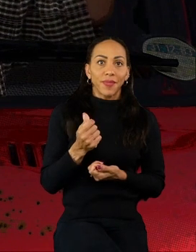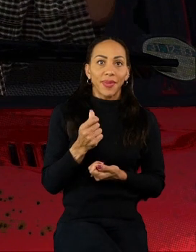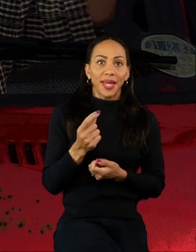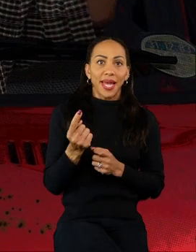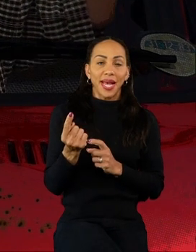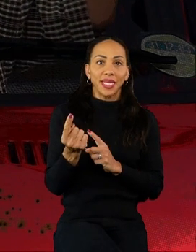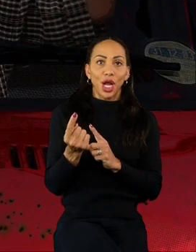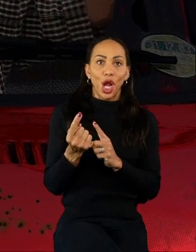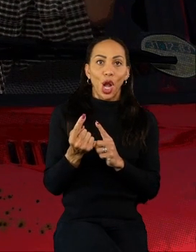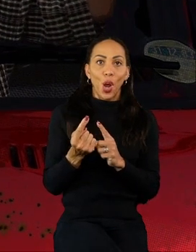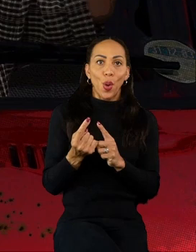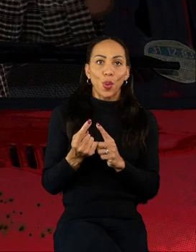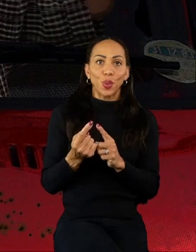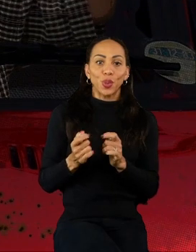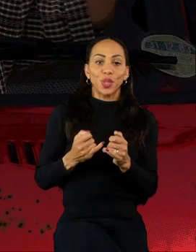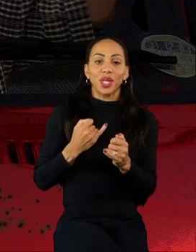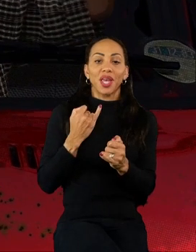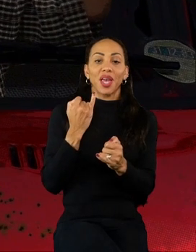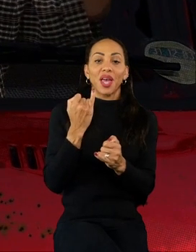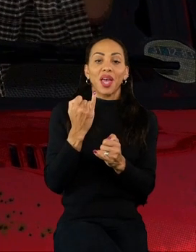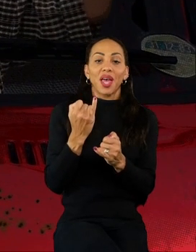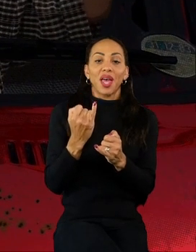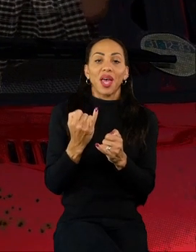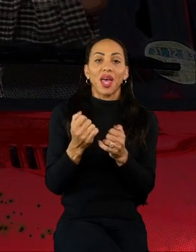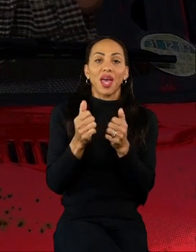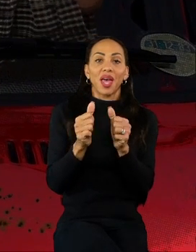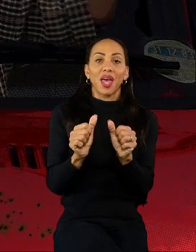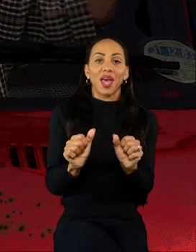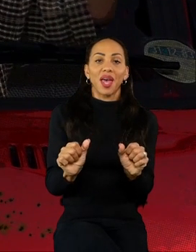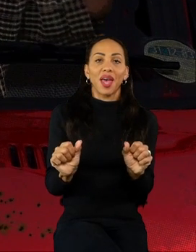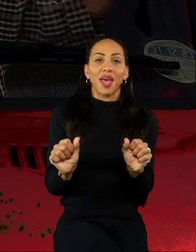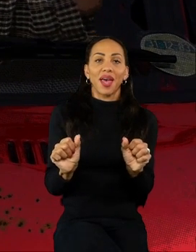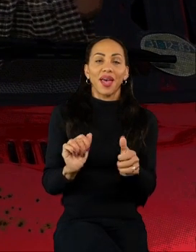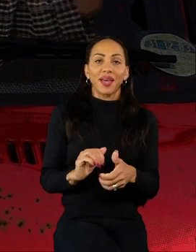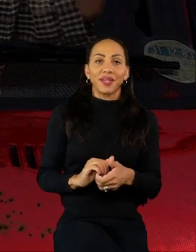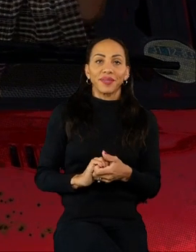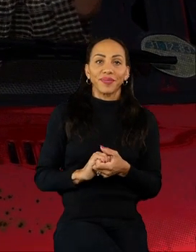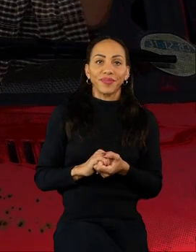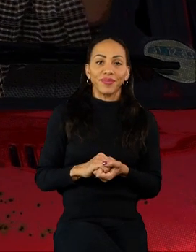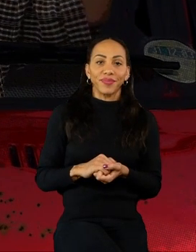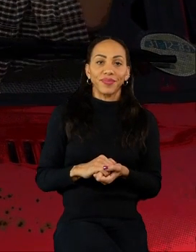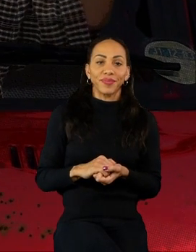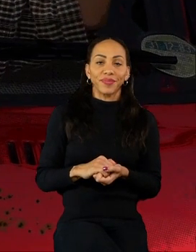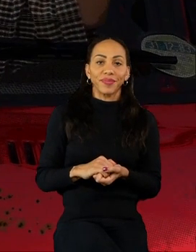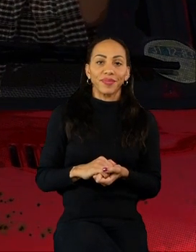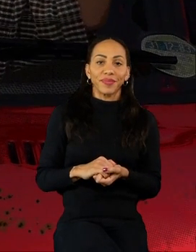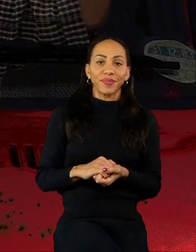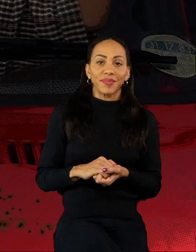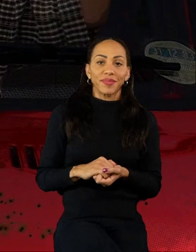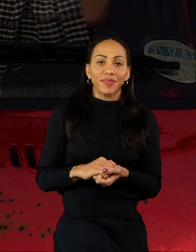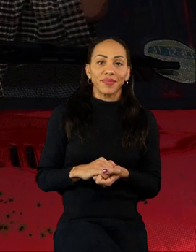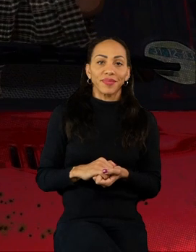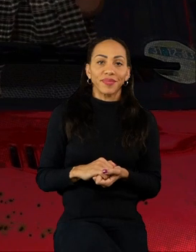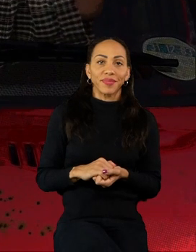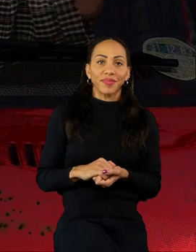Almost drawing to a, it's getting close towards the conclusion, the concluding scenes here, but I won't preempt it.